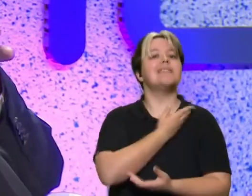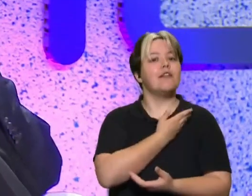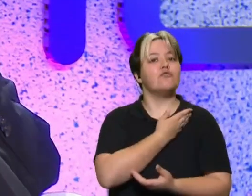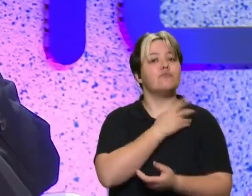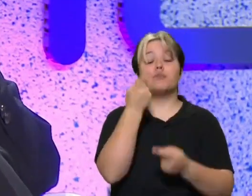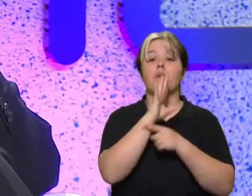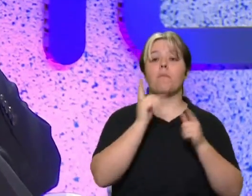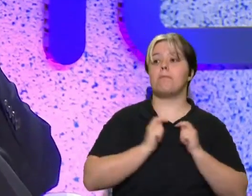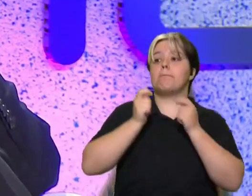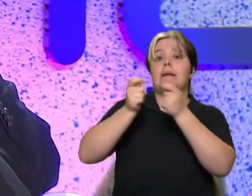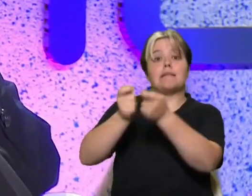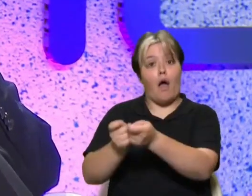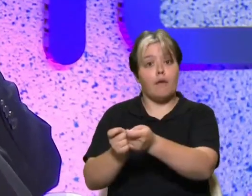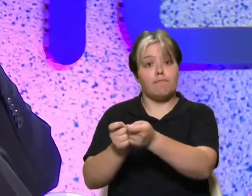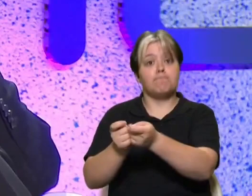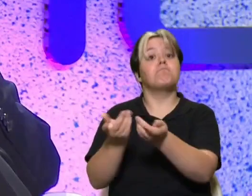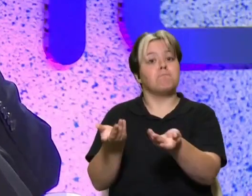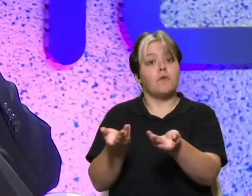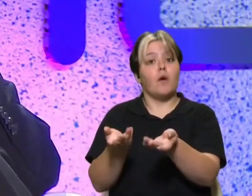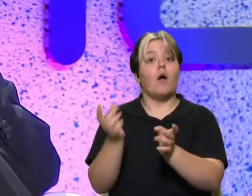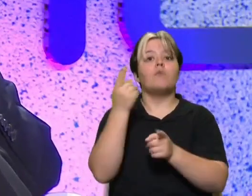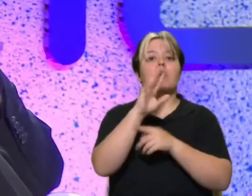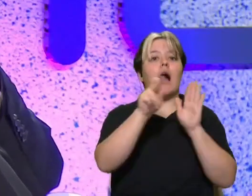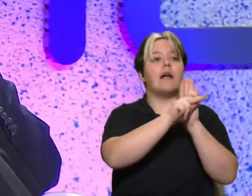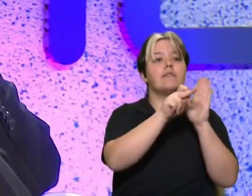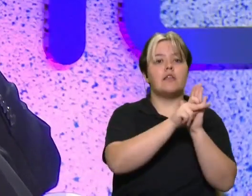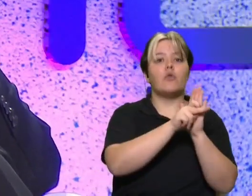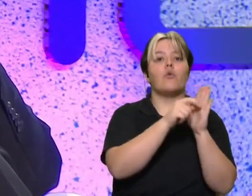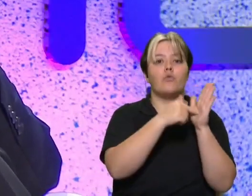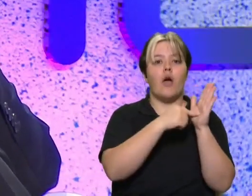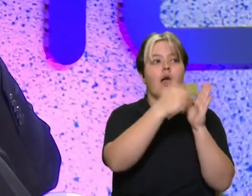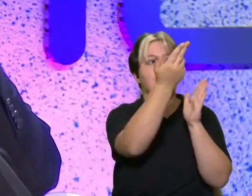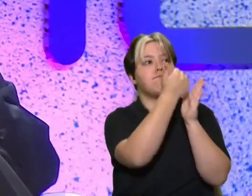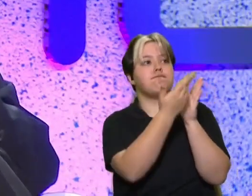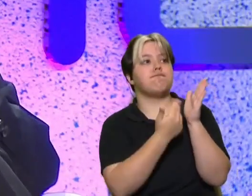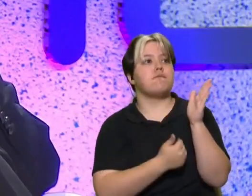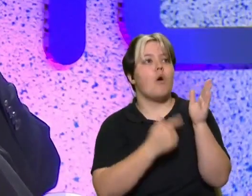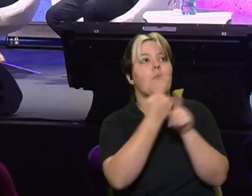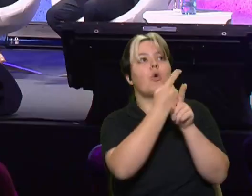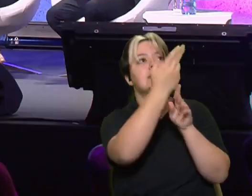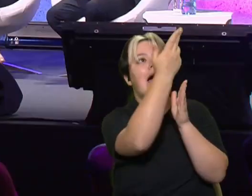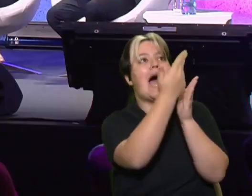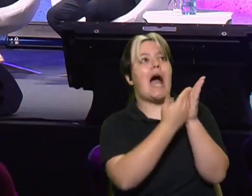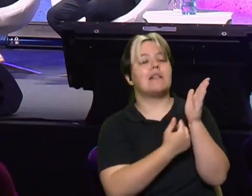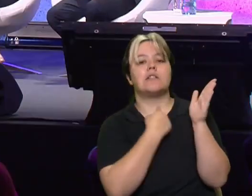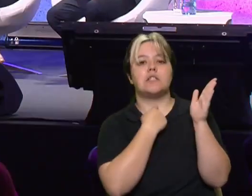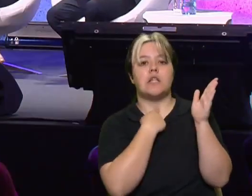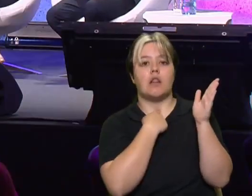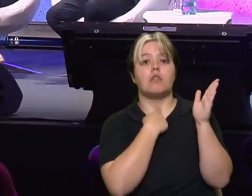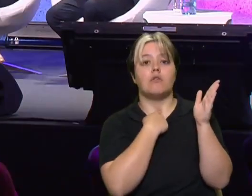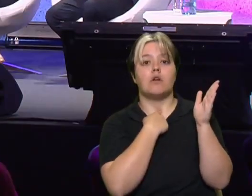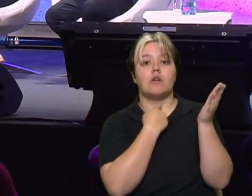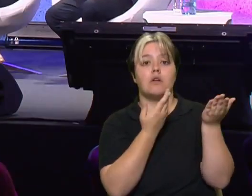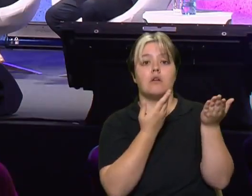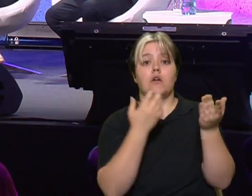and also rights, ownership of an article, digital art